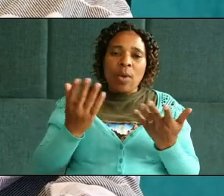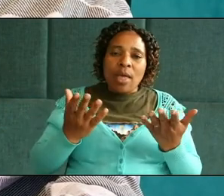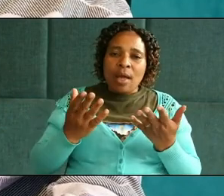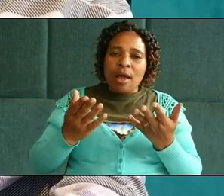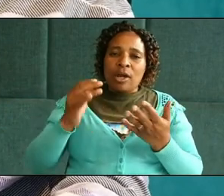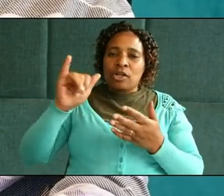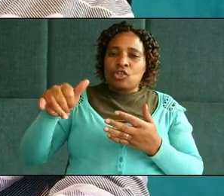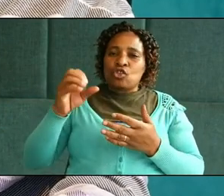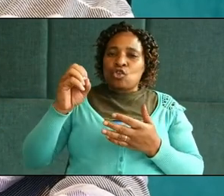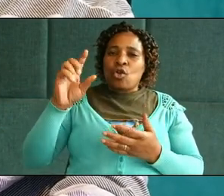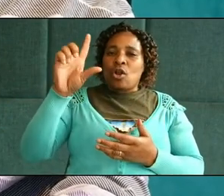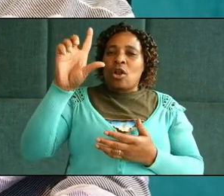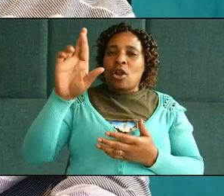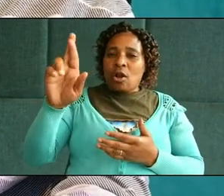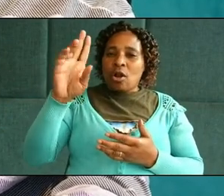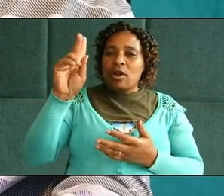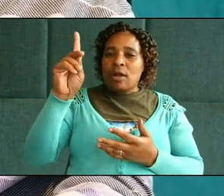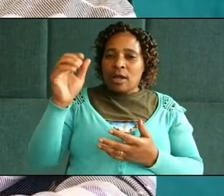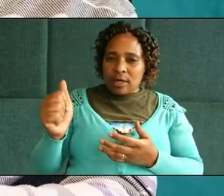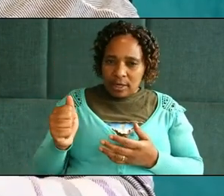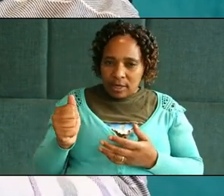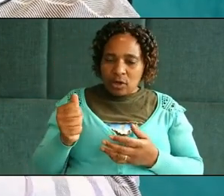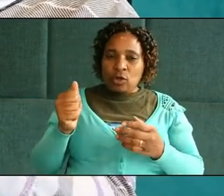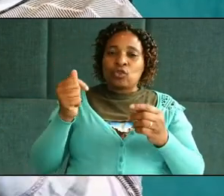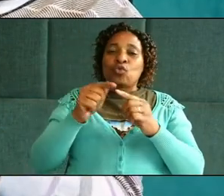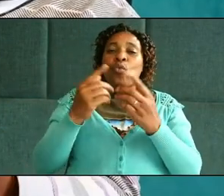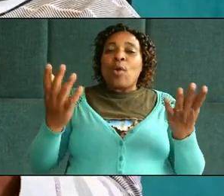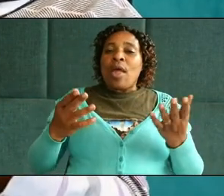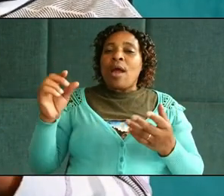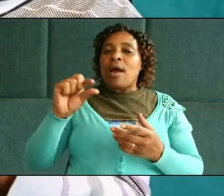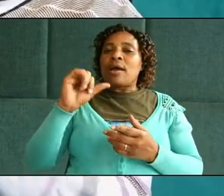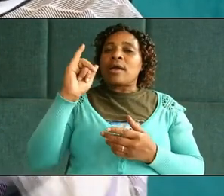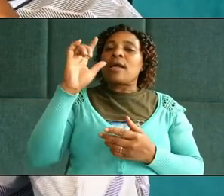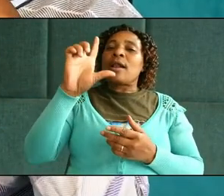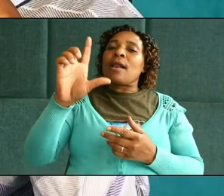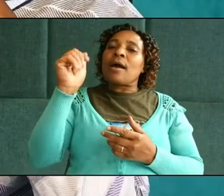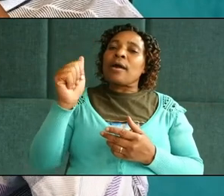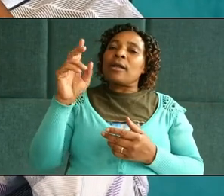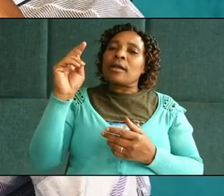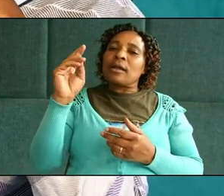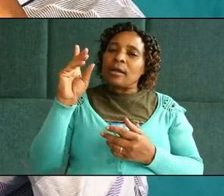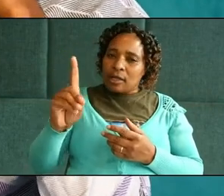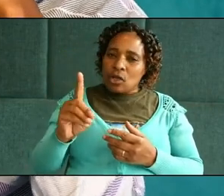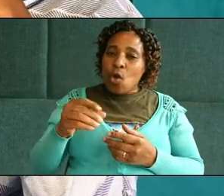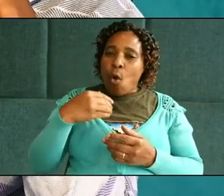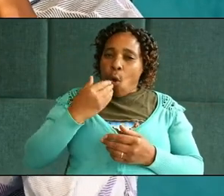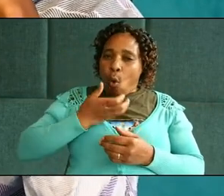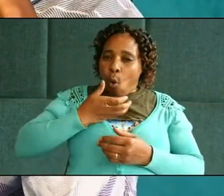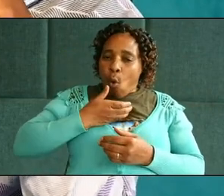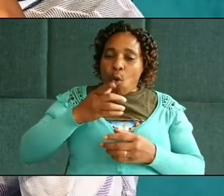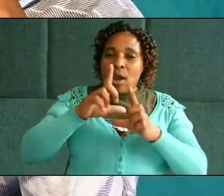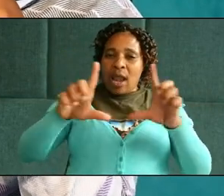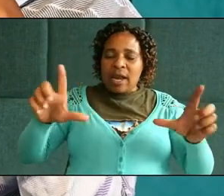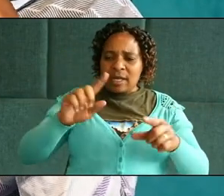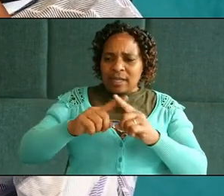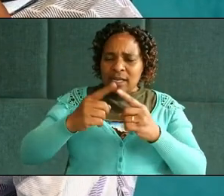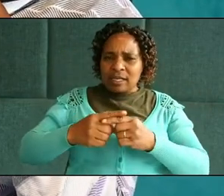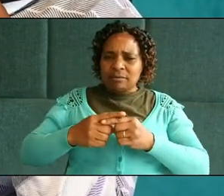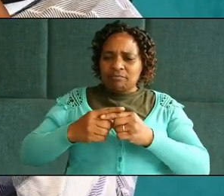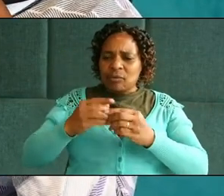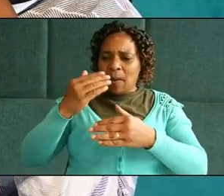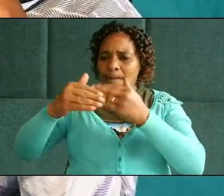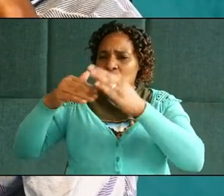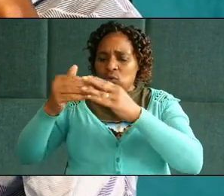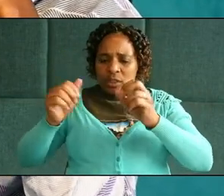Gilead, their own land. So they built an altar there. Then the